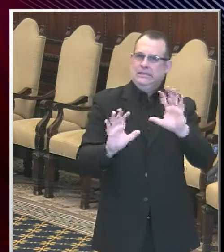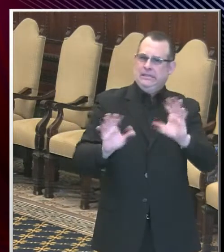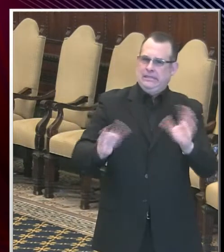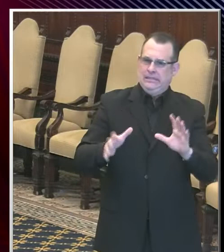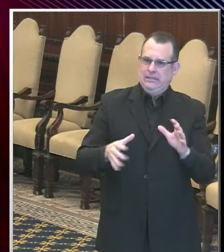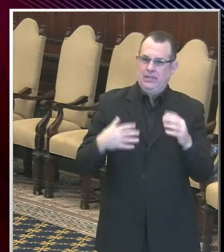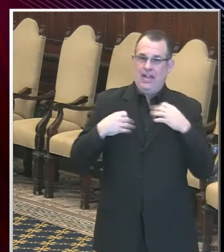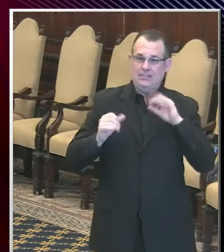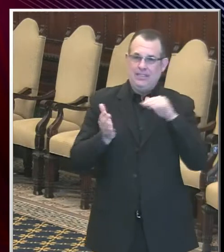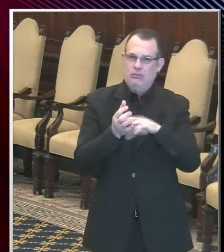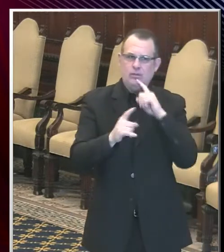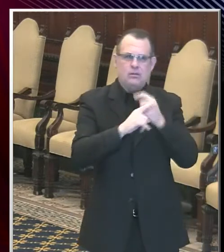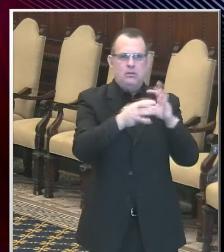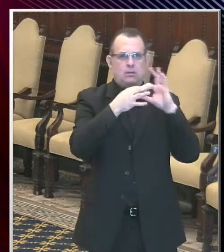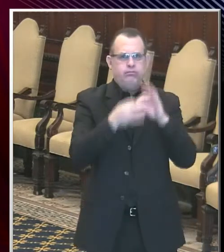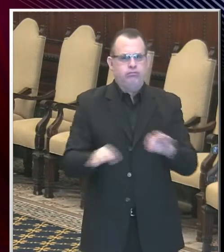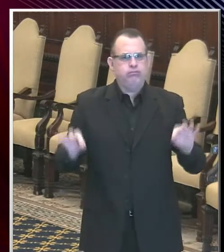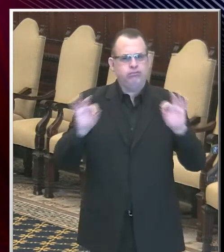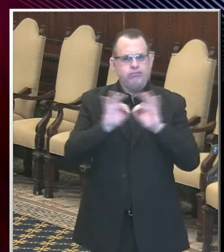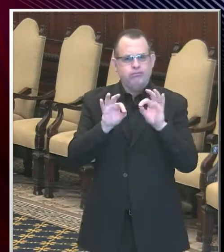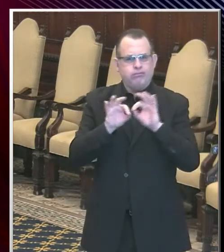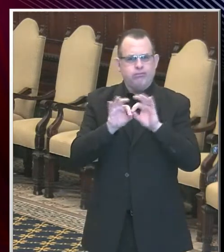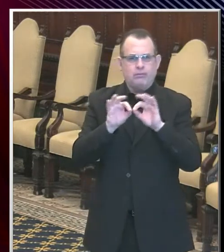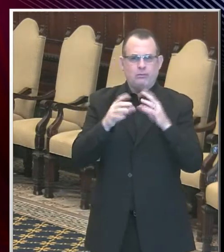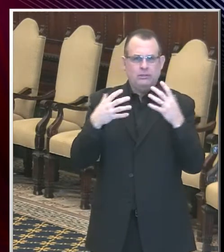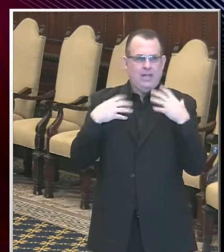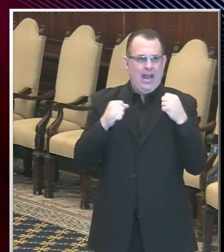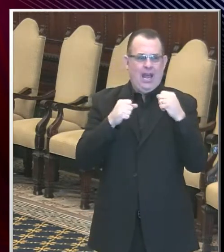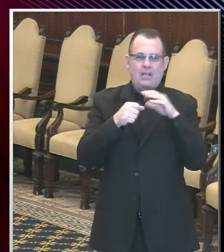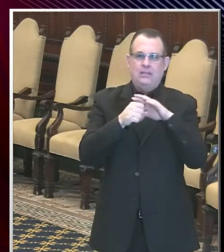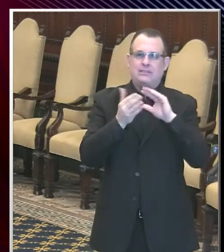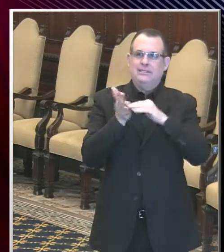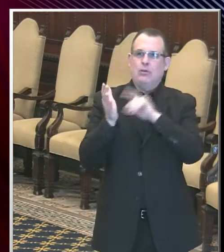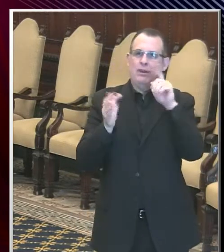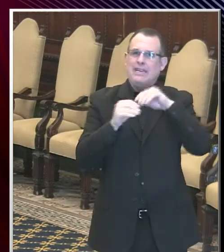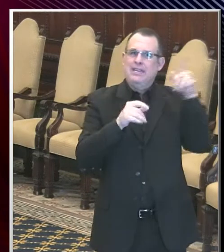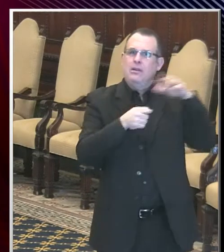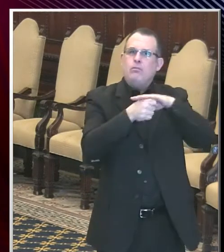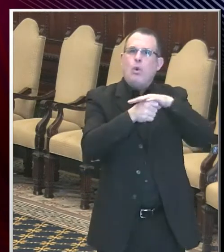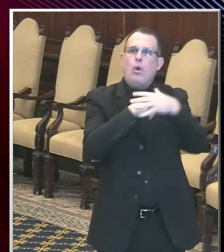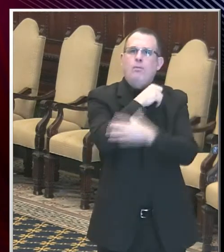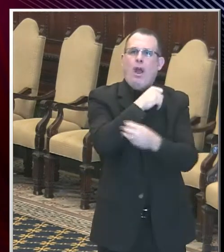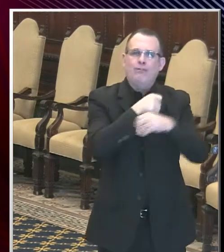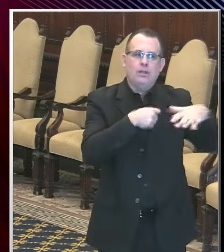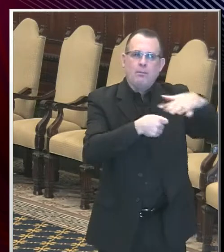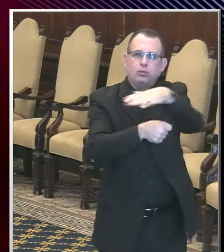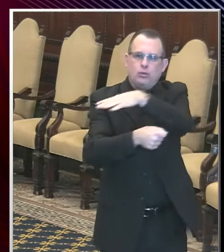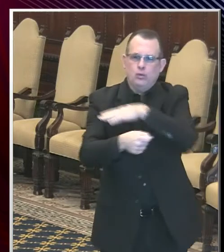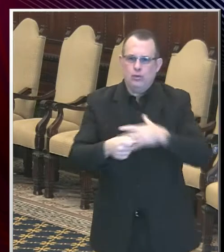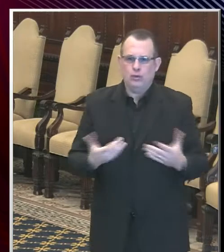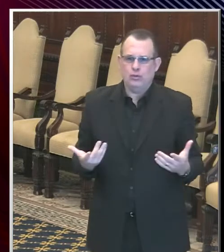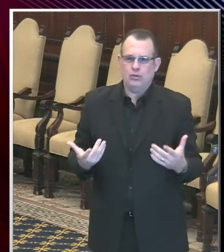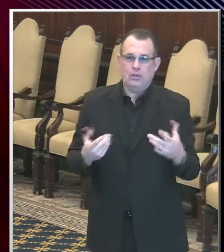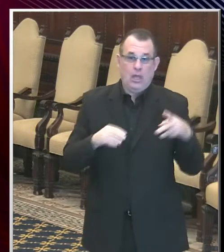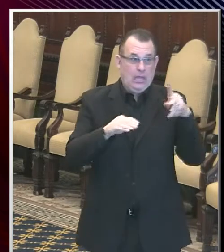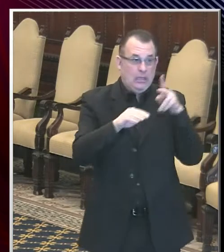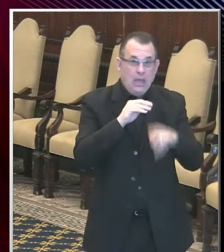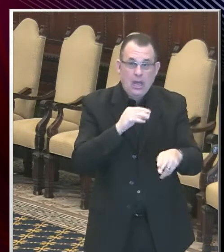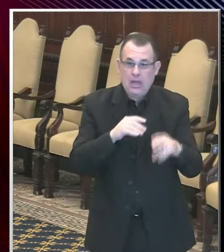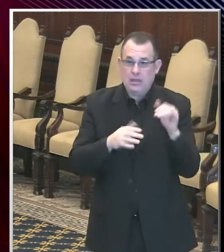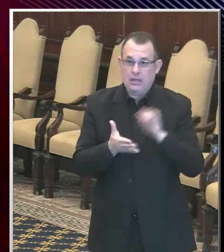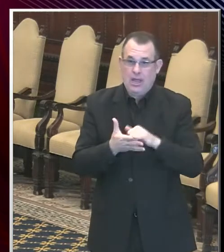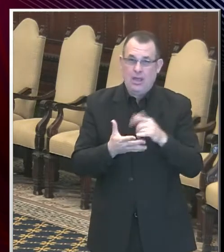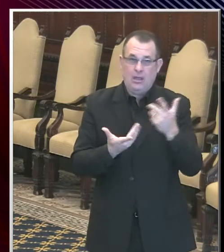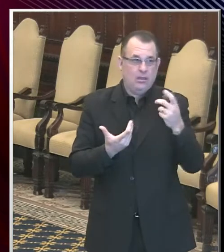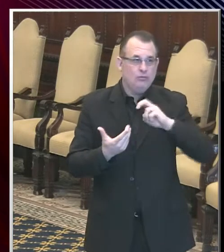lifeline for people's health in neighborhoods that are poor. We want to make sure we didn't cut EMT service, medical transport